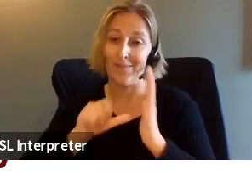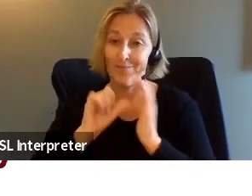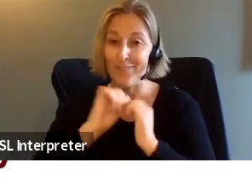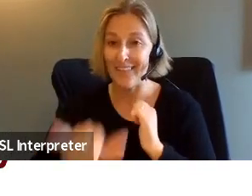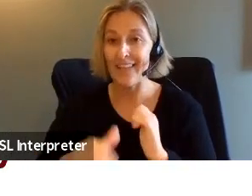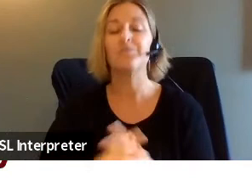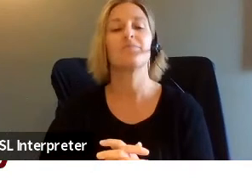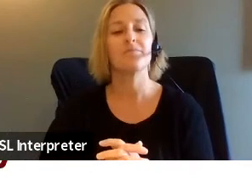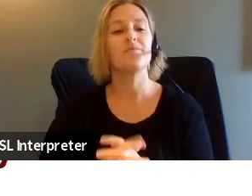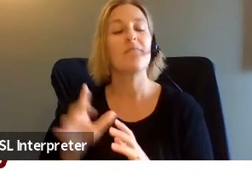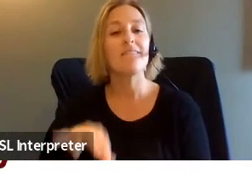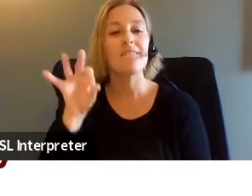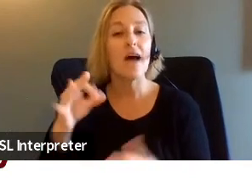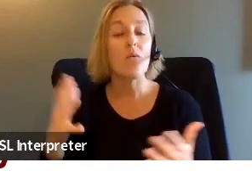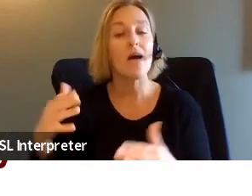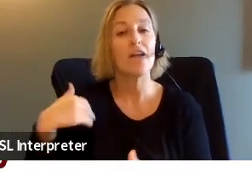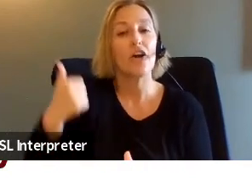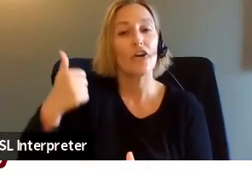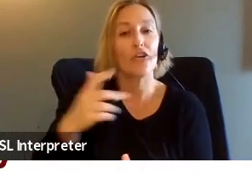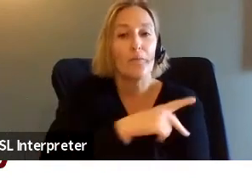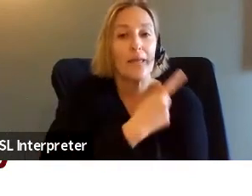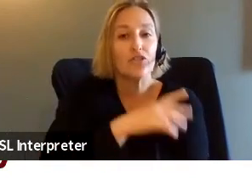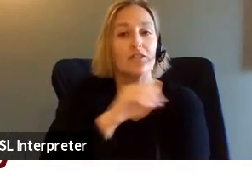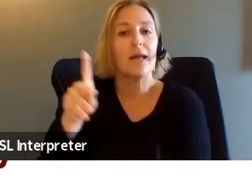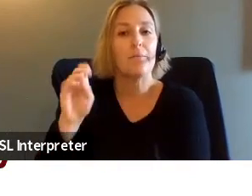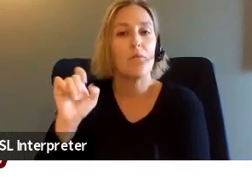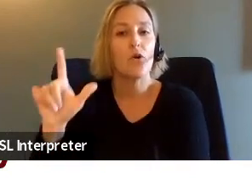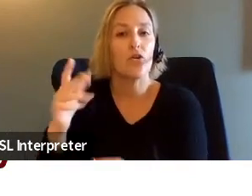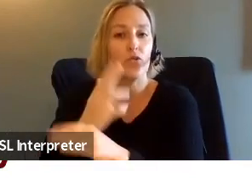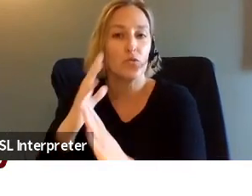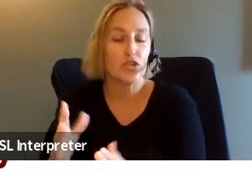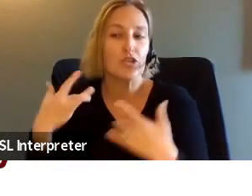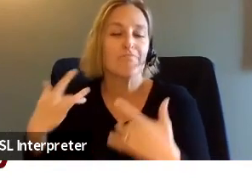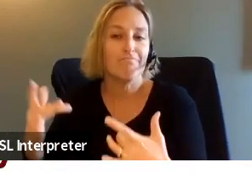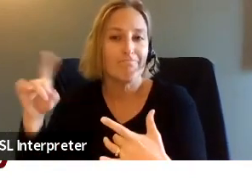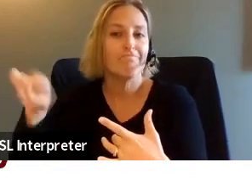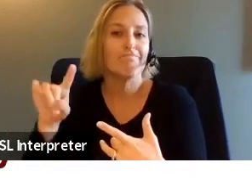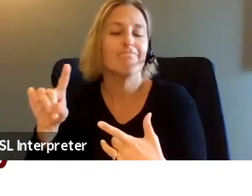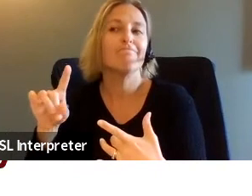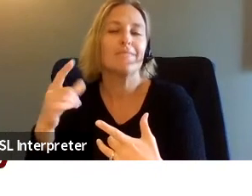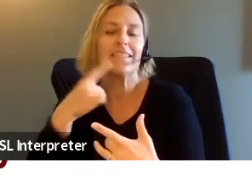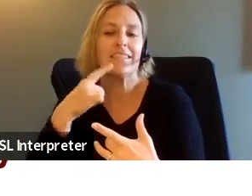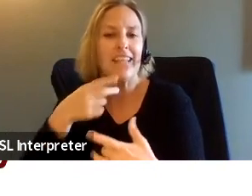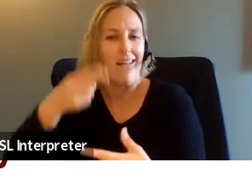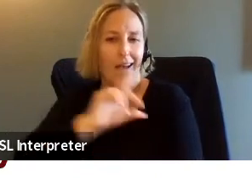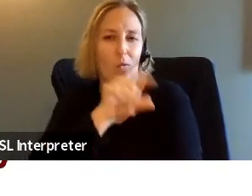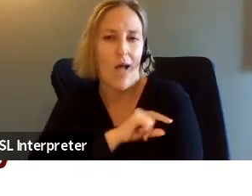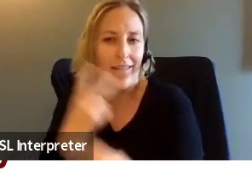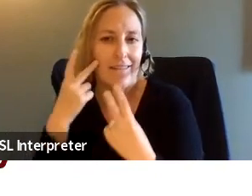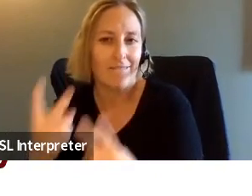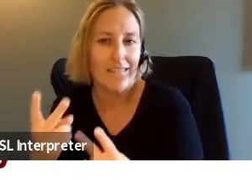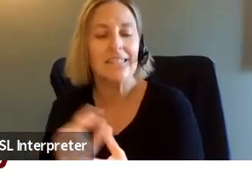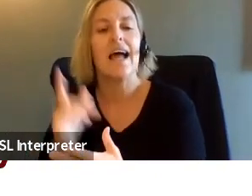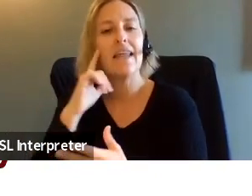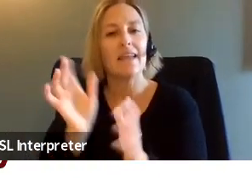did find that younger patients and portal users were more likely to report that the visit was high quality, I think underscoring the